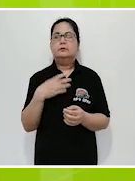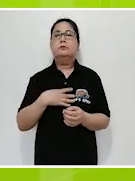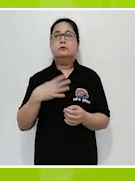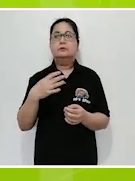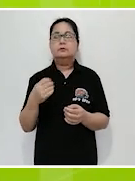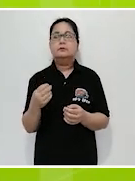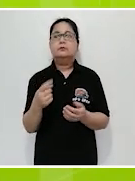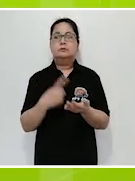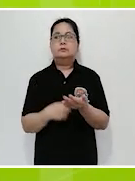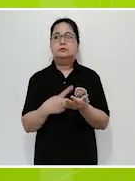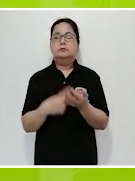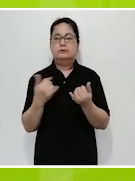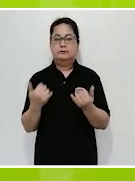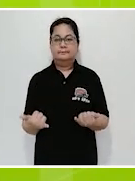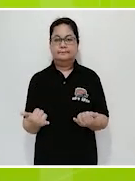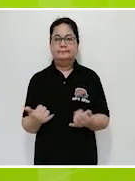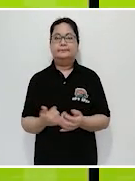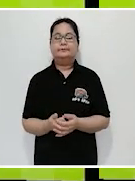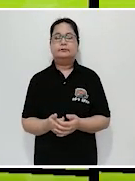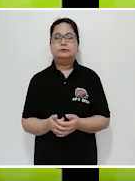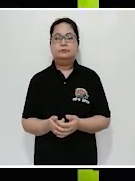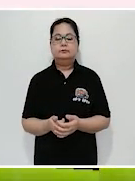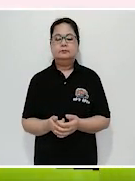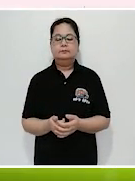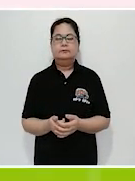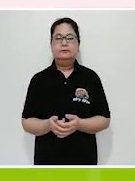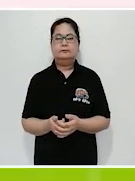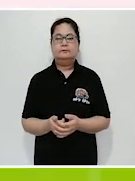the topic we are going to discuss today.